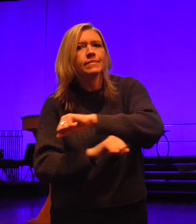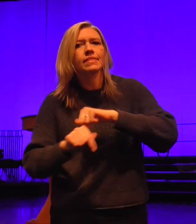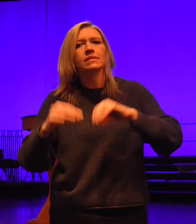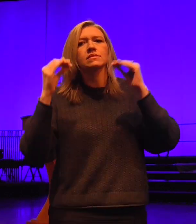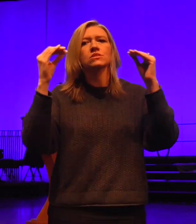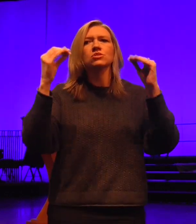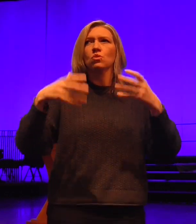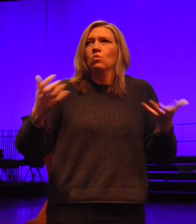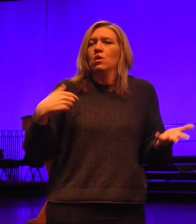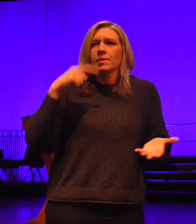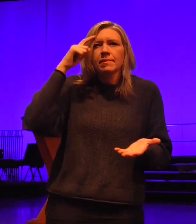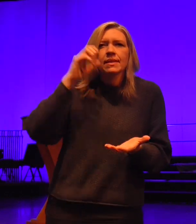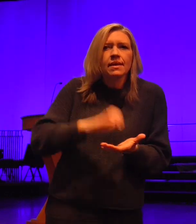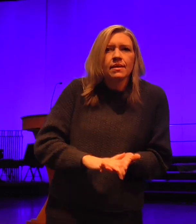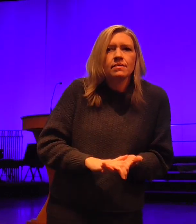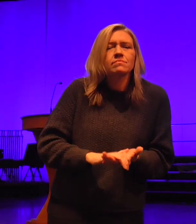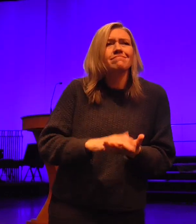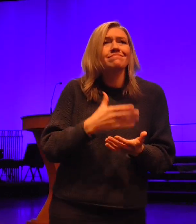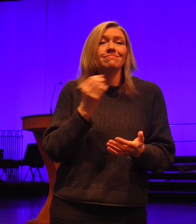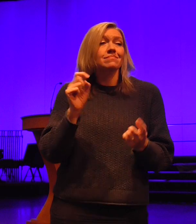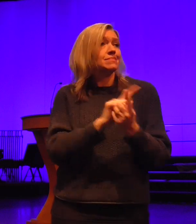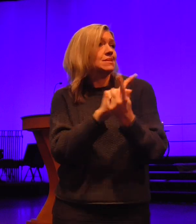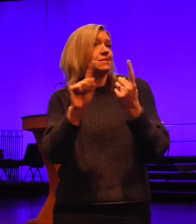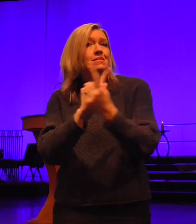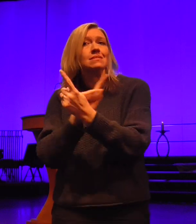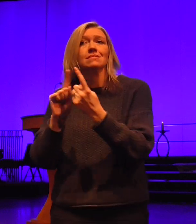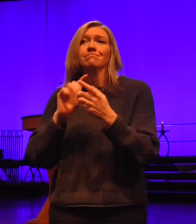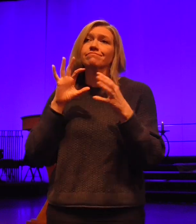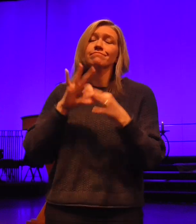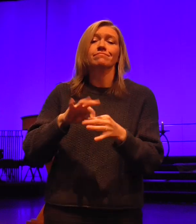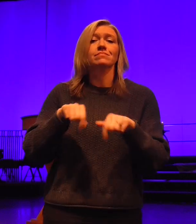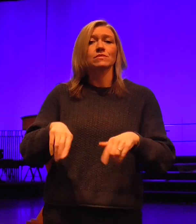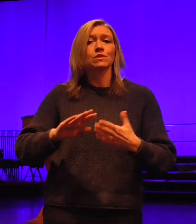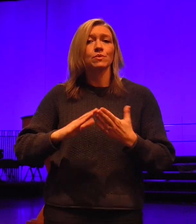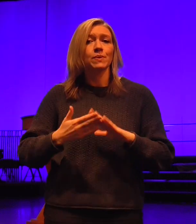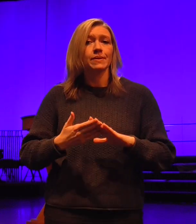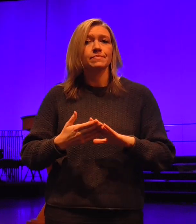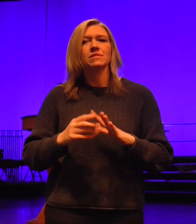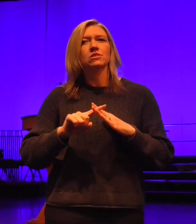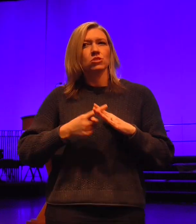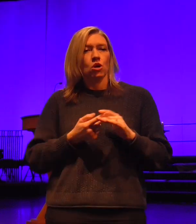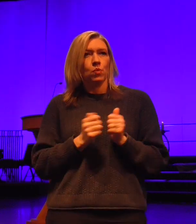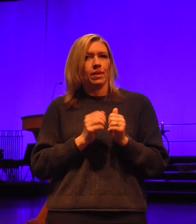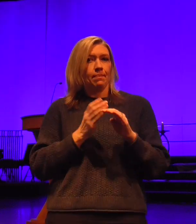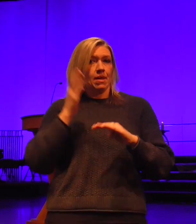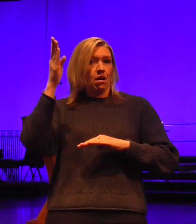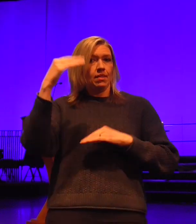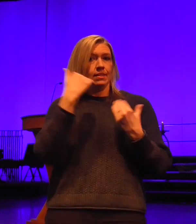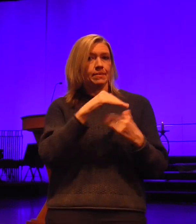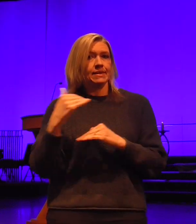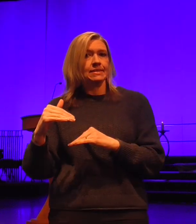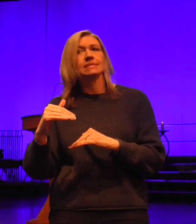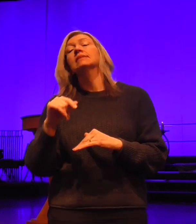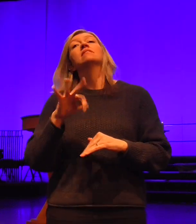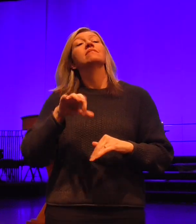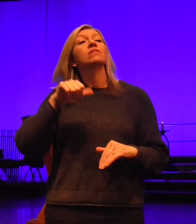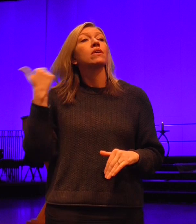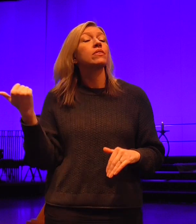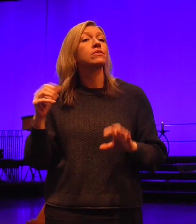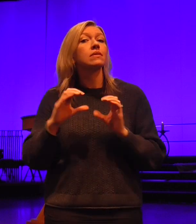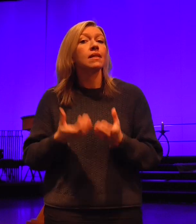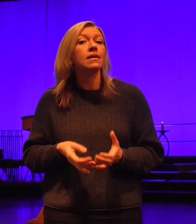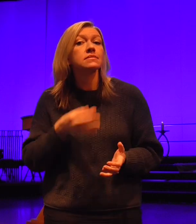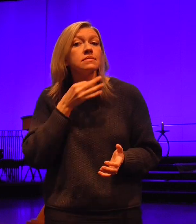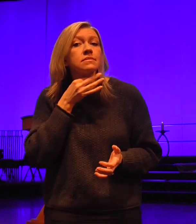is we believe about here, and really meet some new people and get connected to the community. So start with Beyond Limits. If you want to take some other classes, we've got